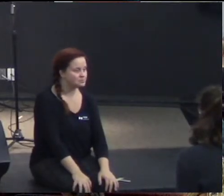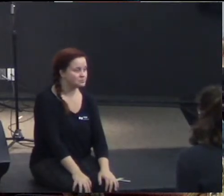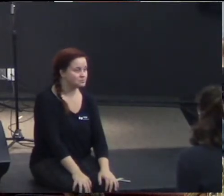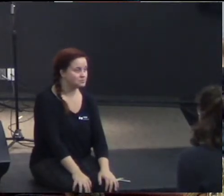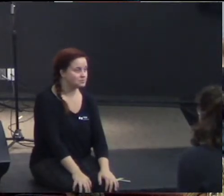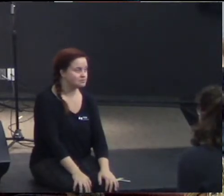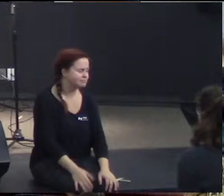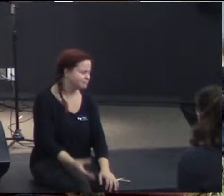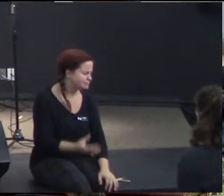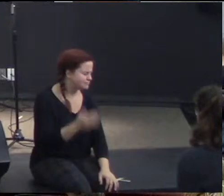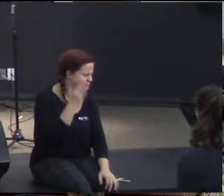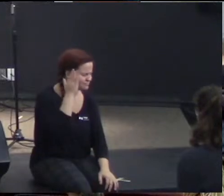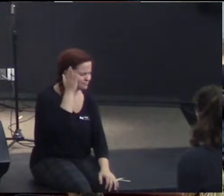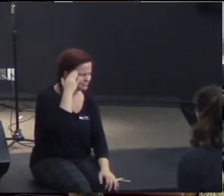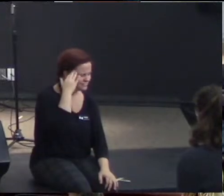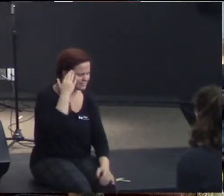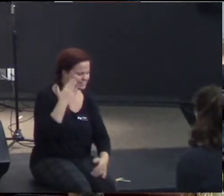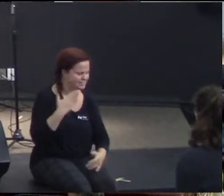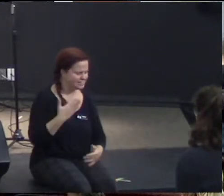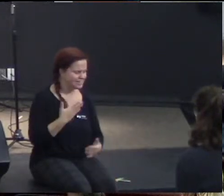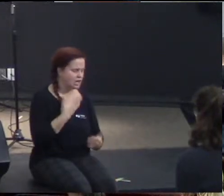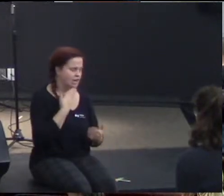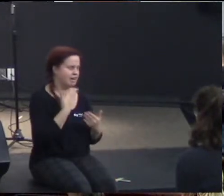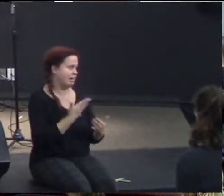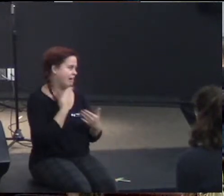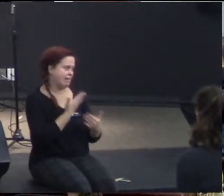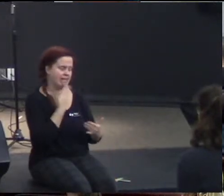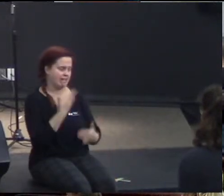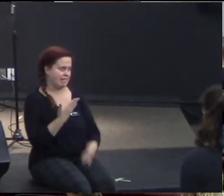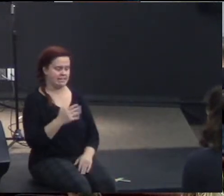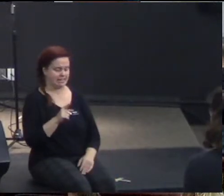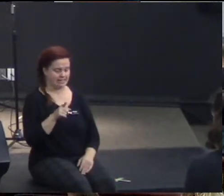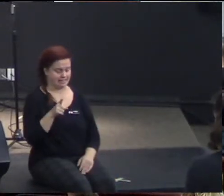And you know, you're just grateful she's a Christian at this point.